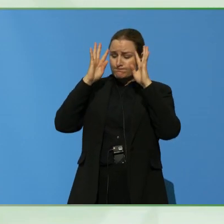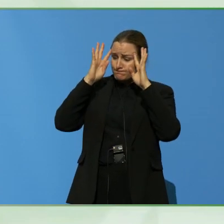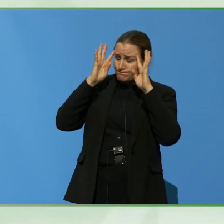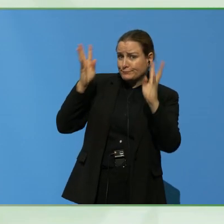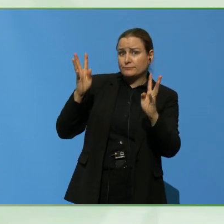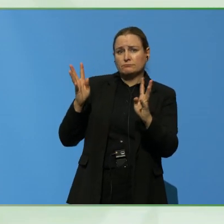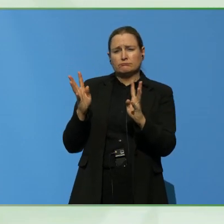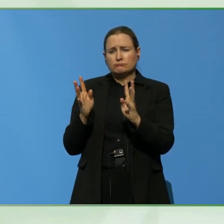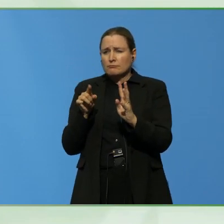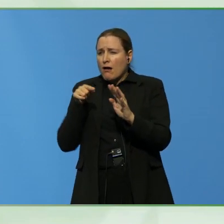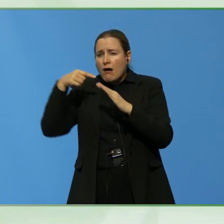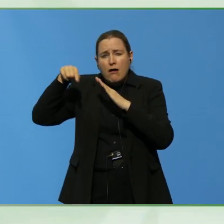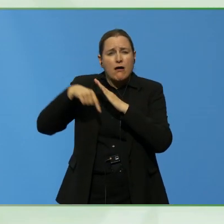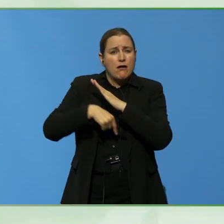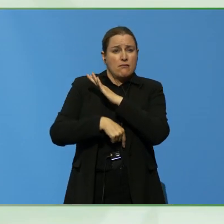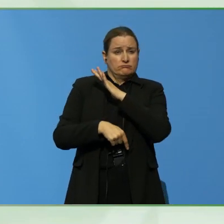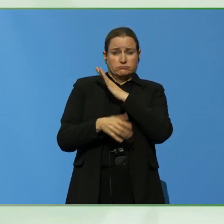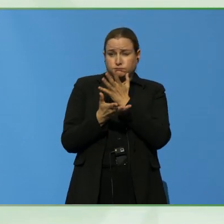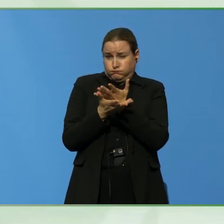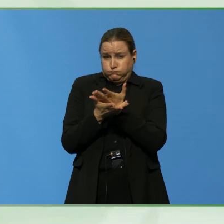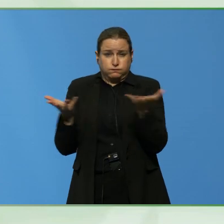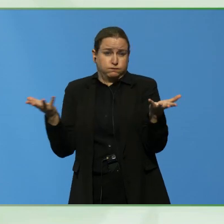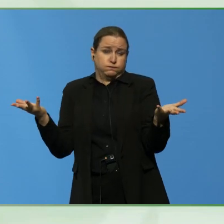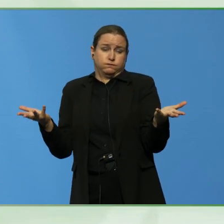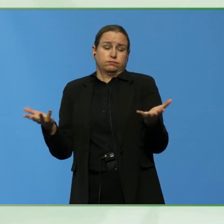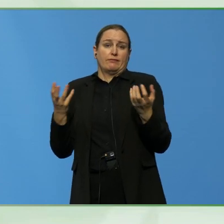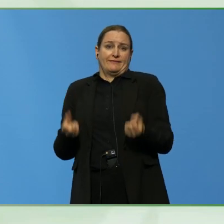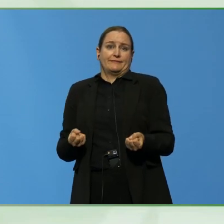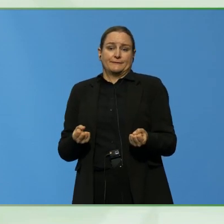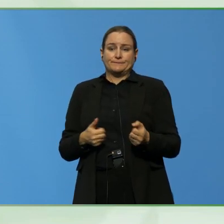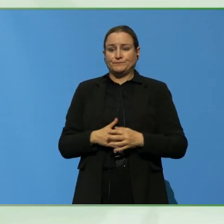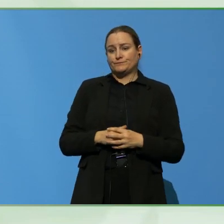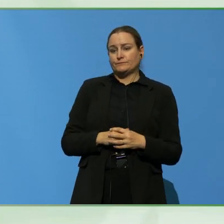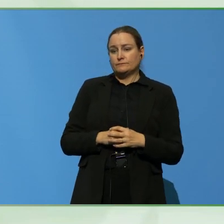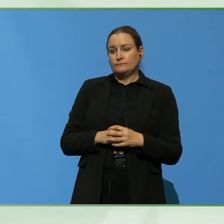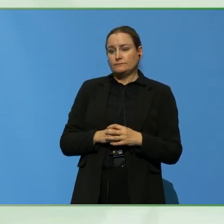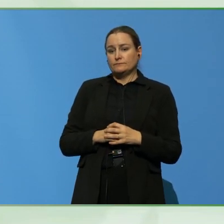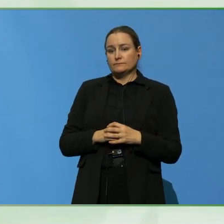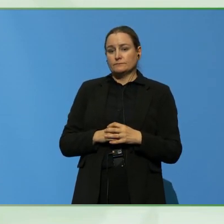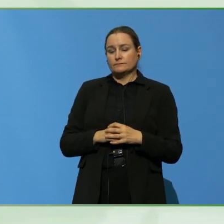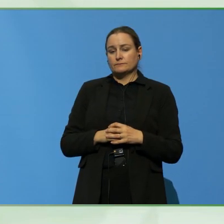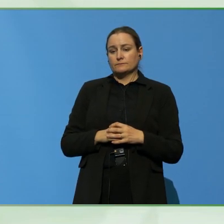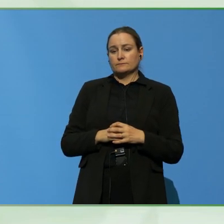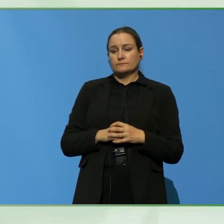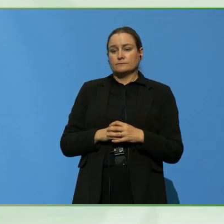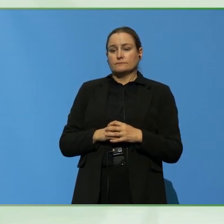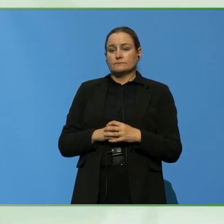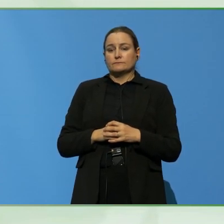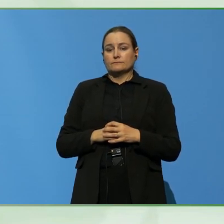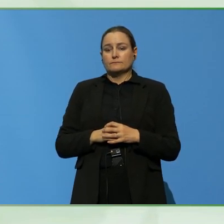And that we can observe, because for 1 year we are open, and our incubator